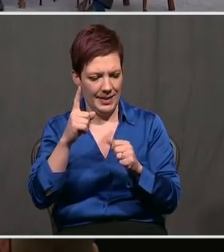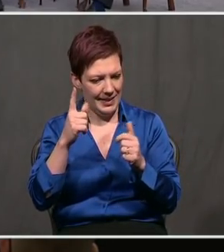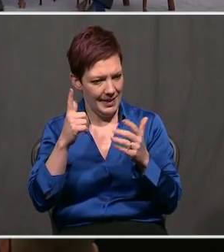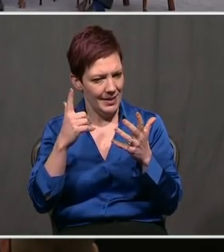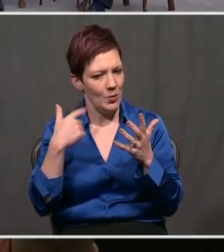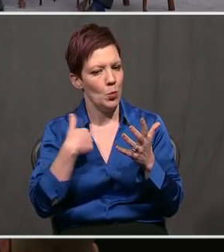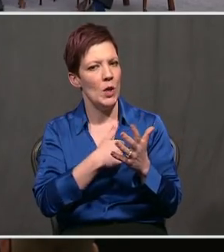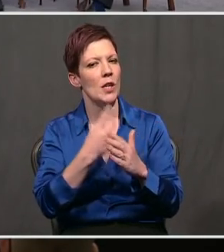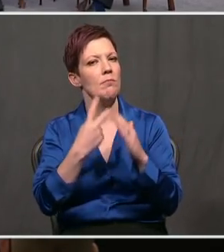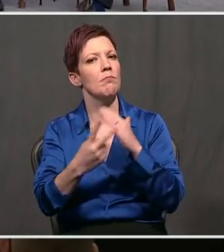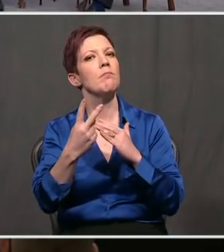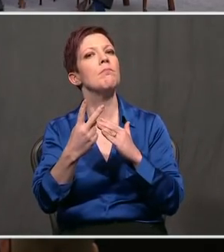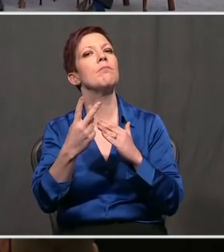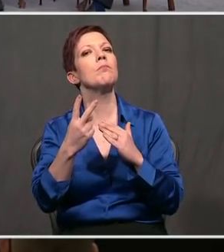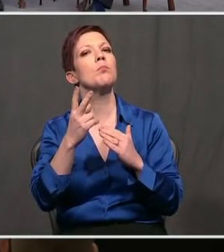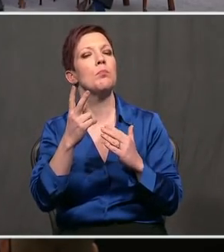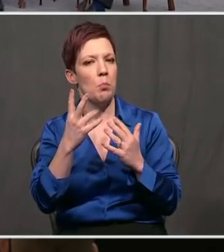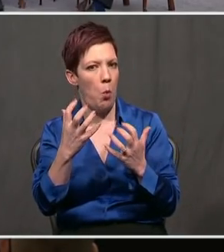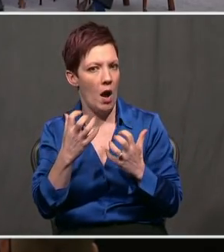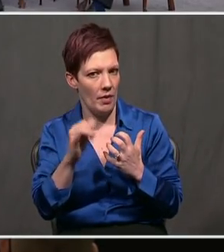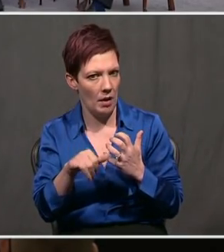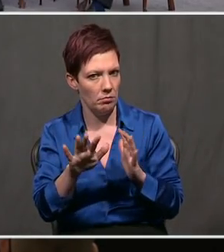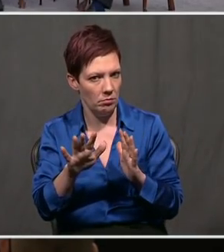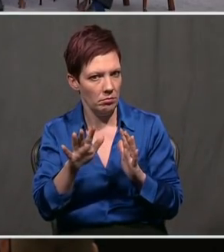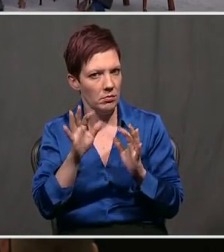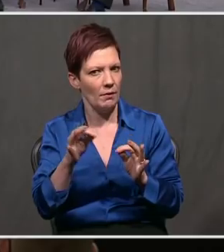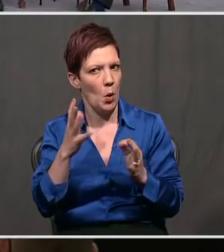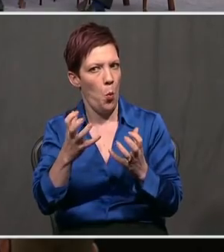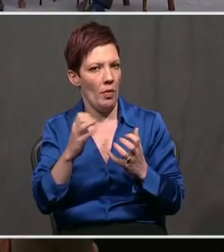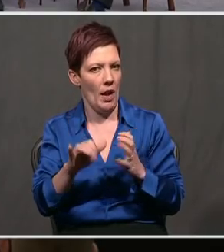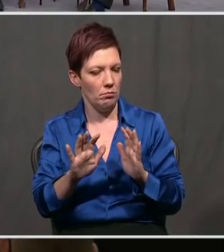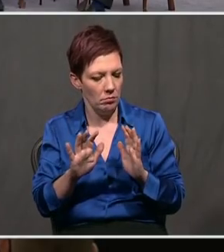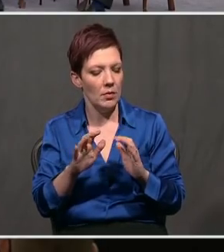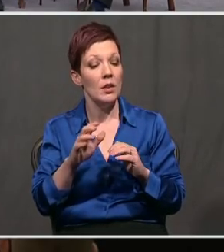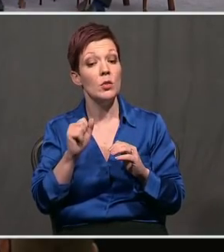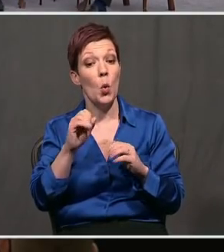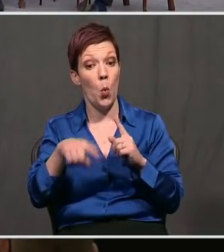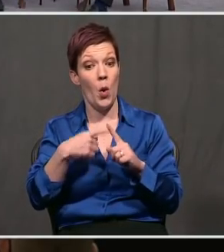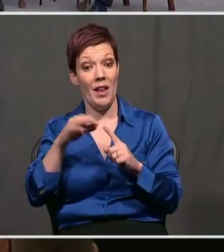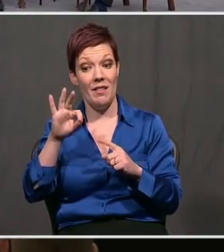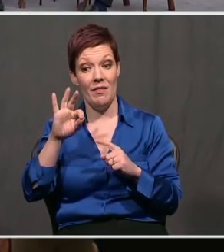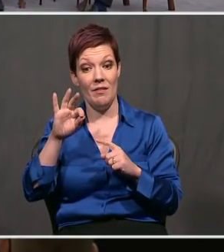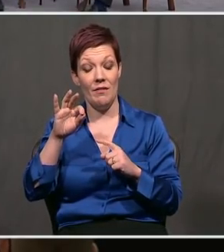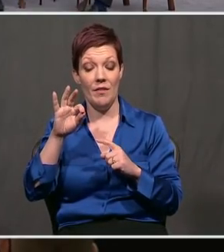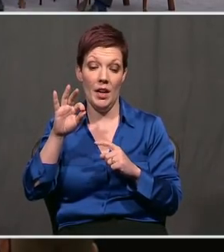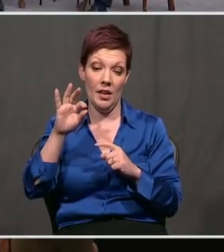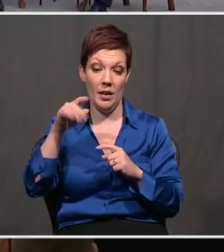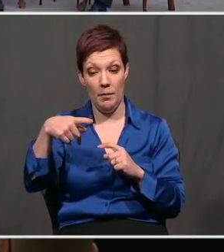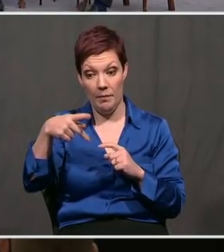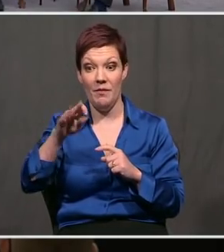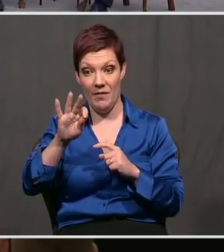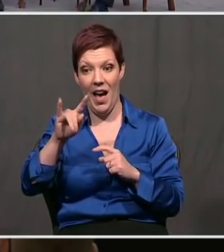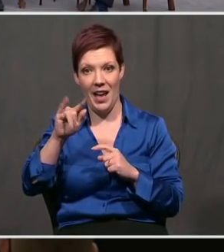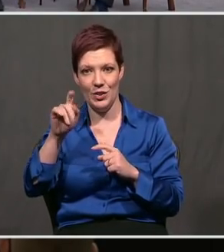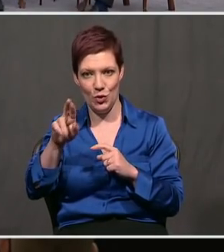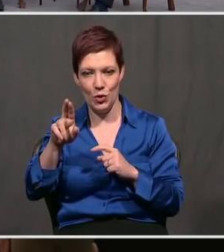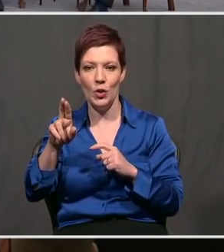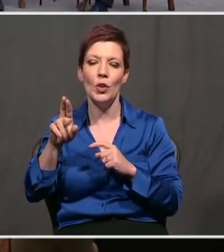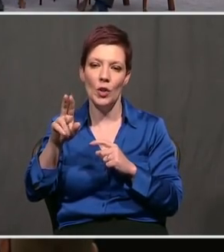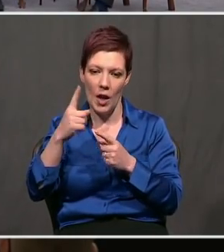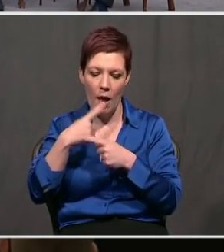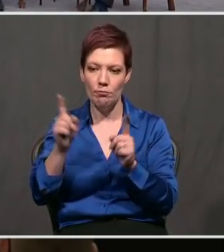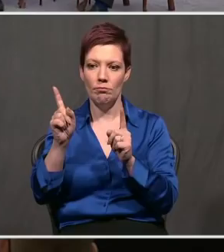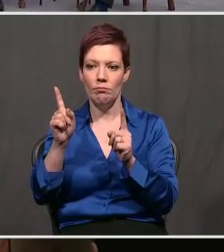the work that so many people have done. So as soon as the Pfizer news came out, I flew up and met with you at Warp Speed, and I told my